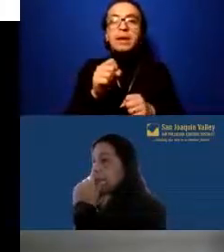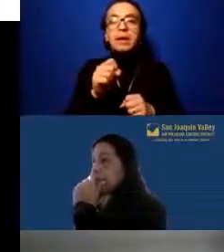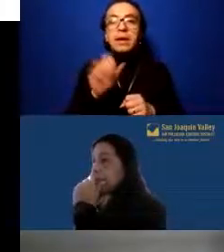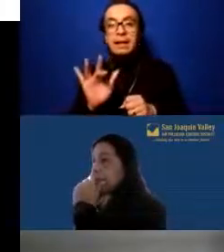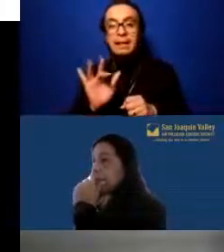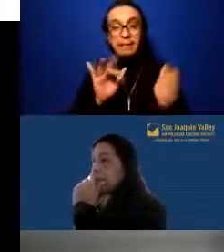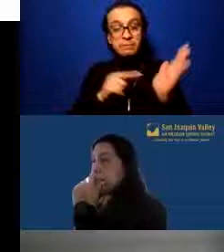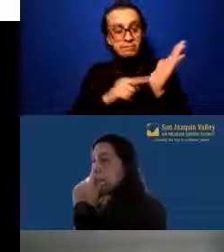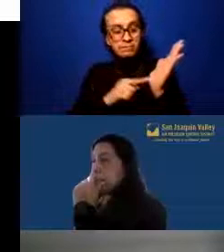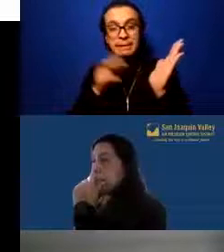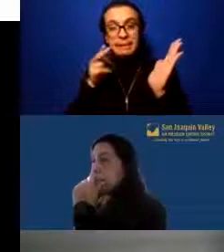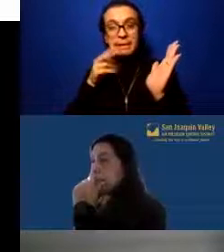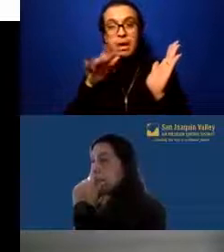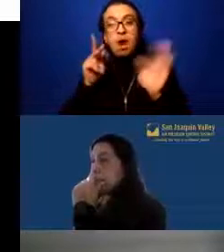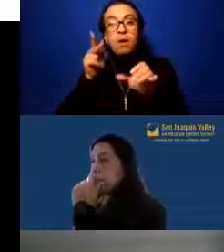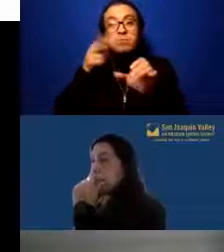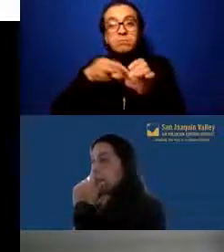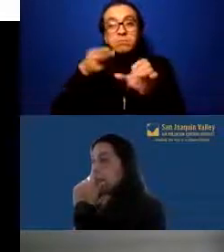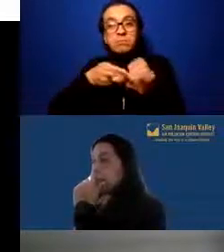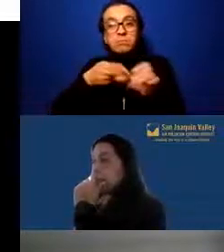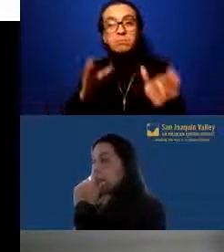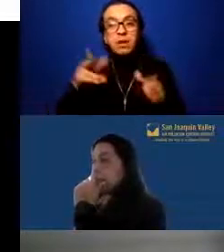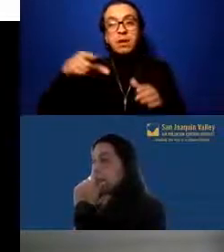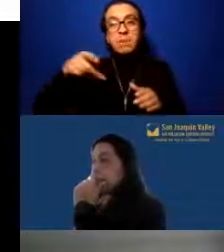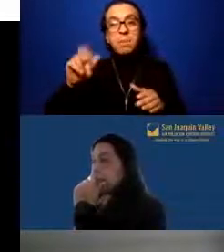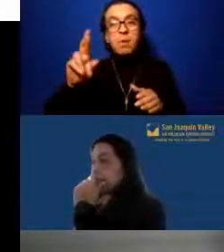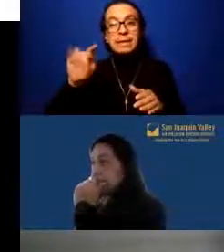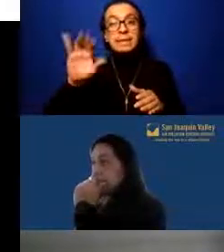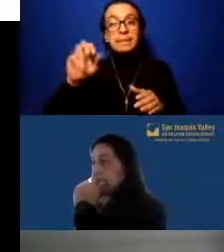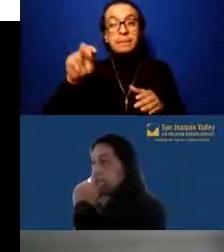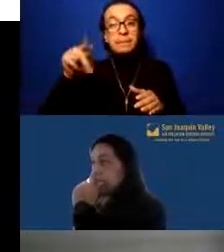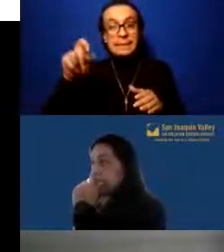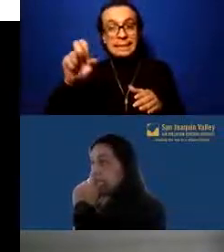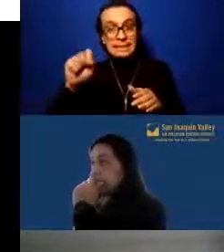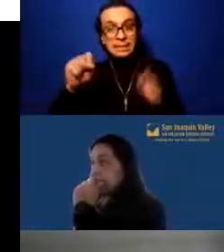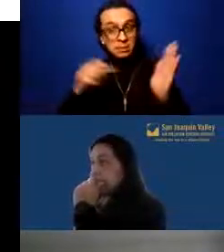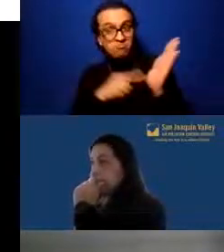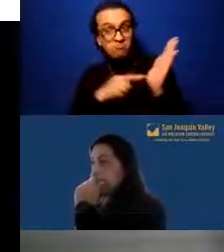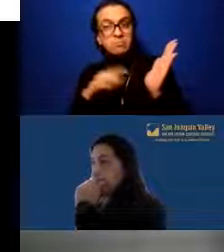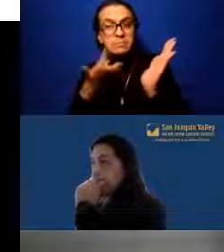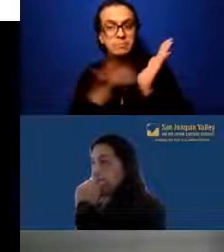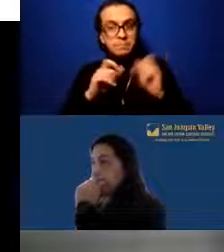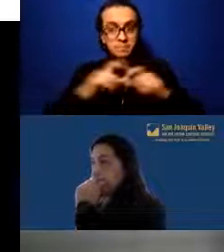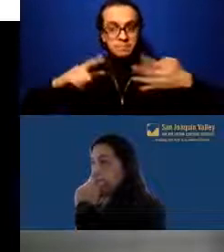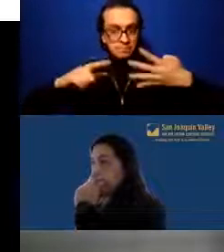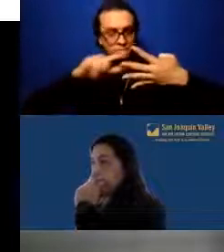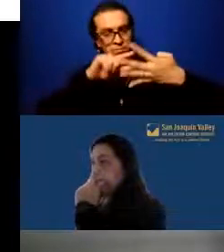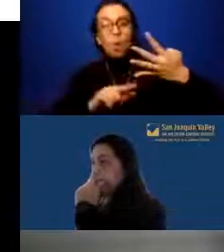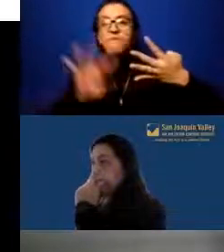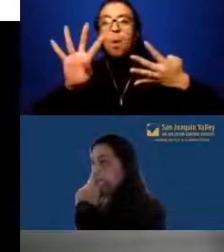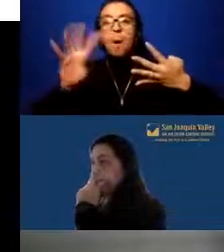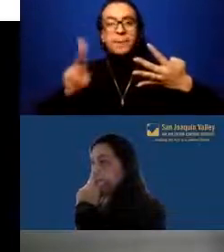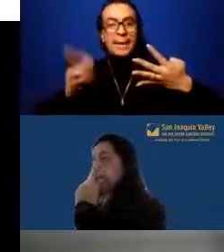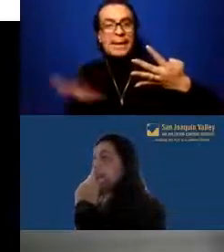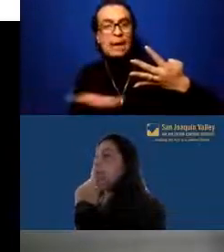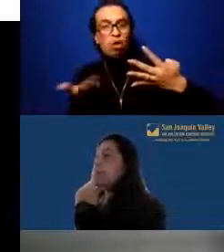participants. And you can see that there is 4 participants in this meeting. I'm going to select my name, which is